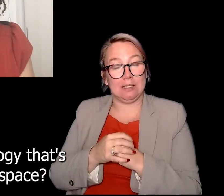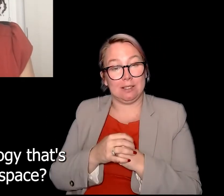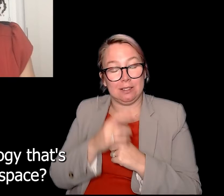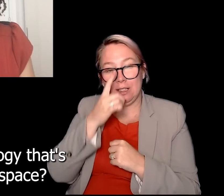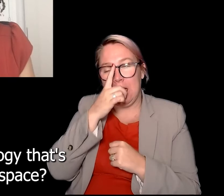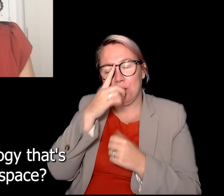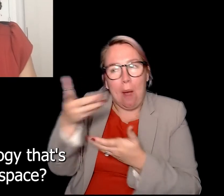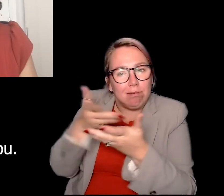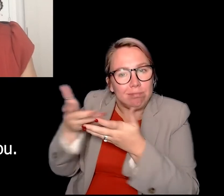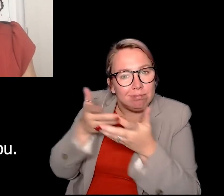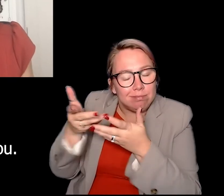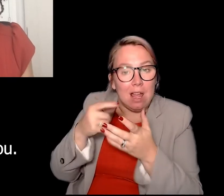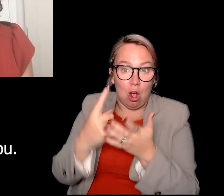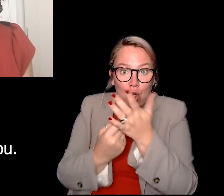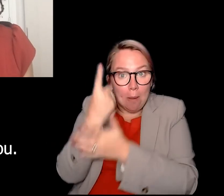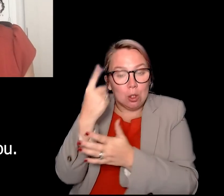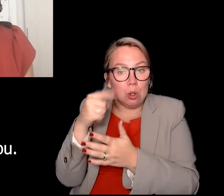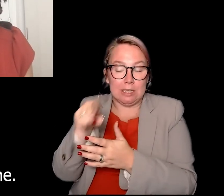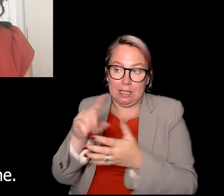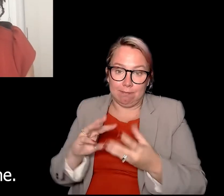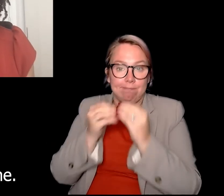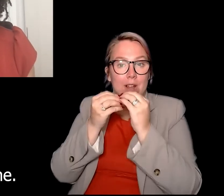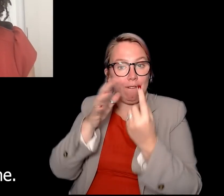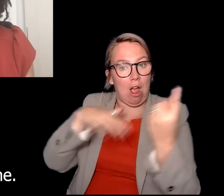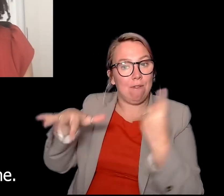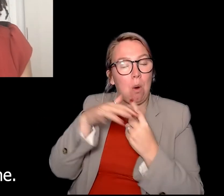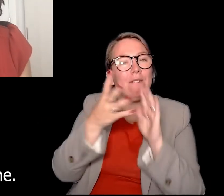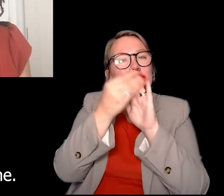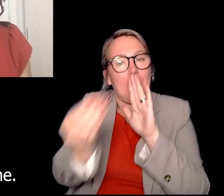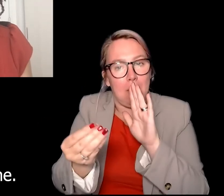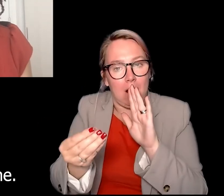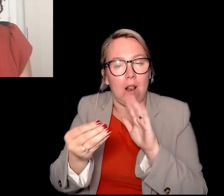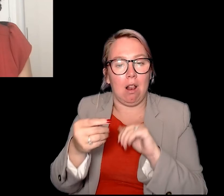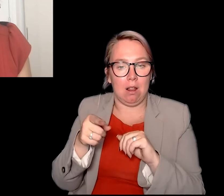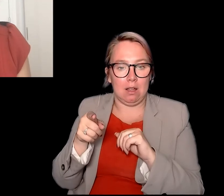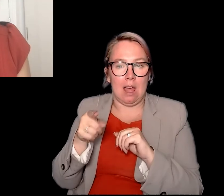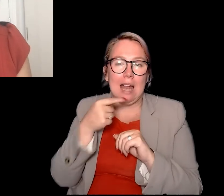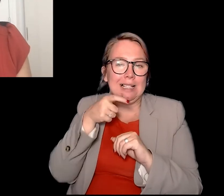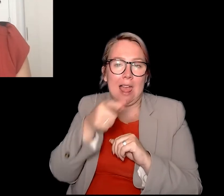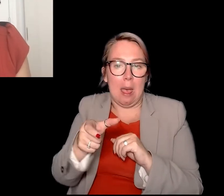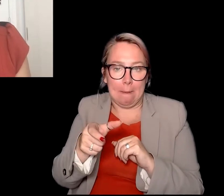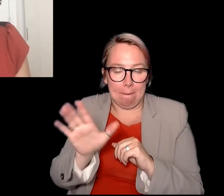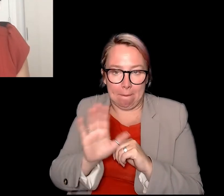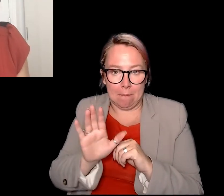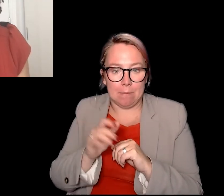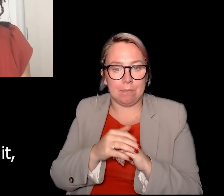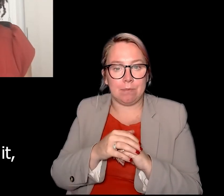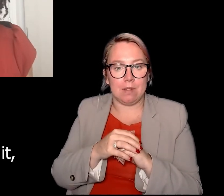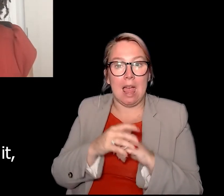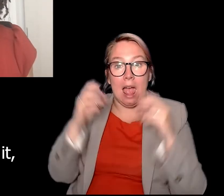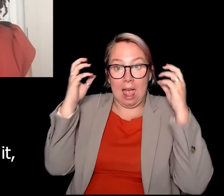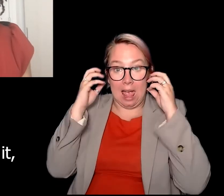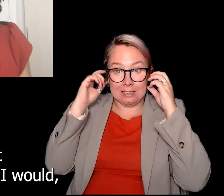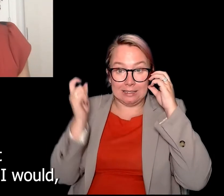in the innovation space. For me, yeah, I agree with you. Another opportunity for building for everyone. I'll say, for example, there's a headset.